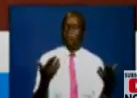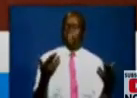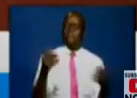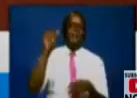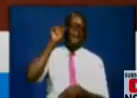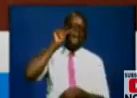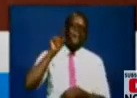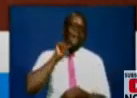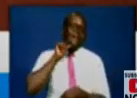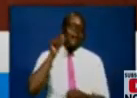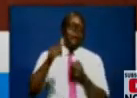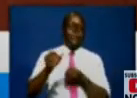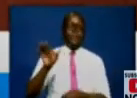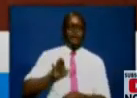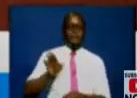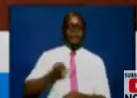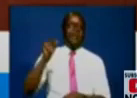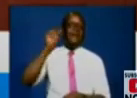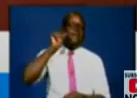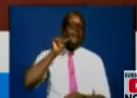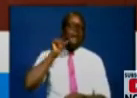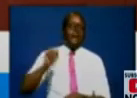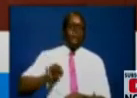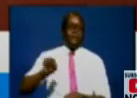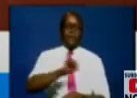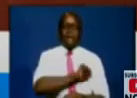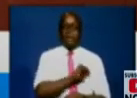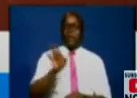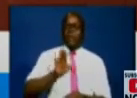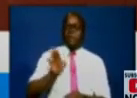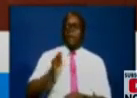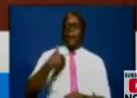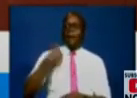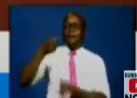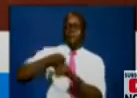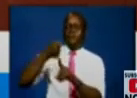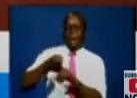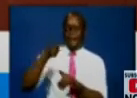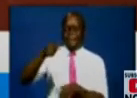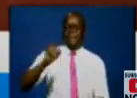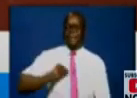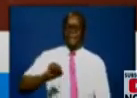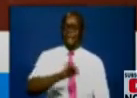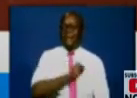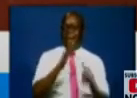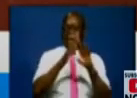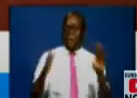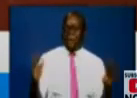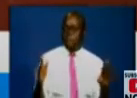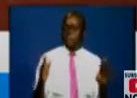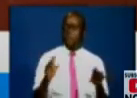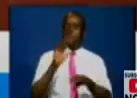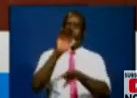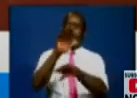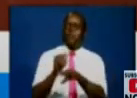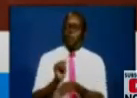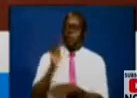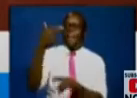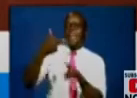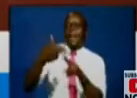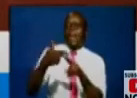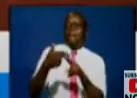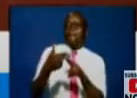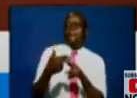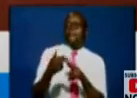which is the female gender, the women senators, have to fight in this house. To even be called by their title,